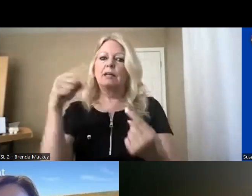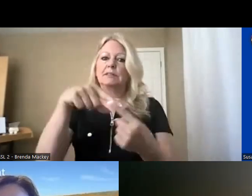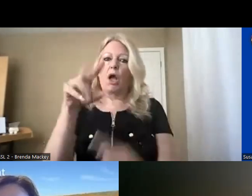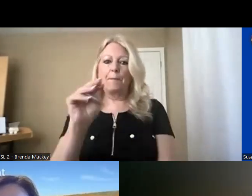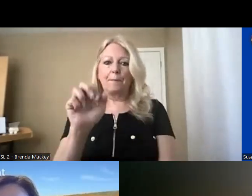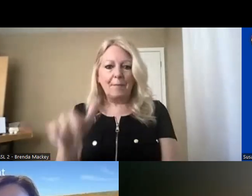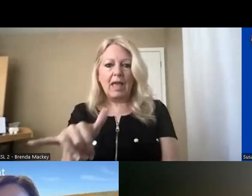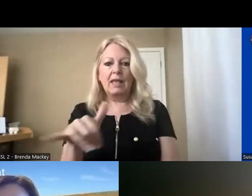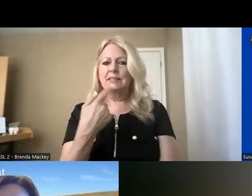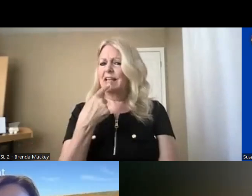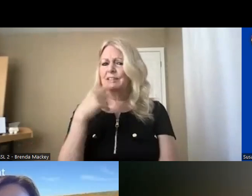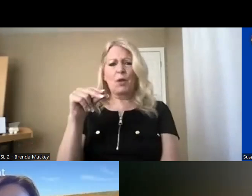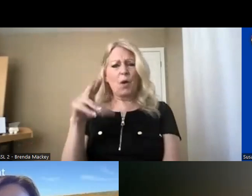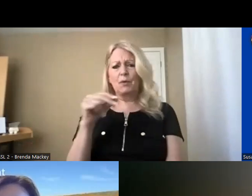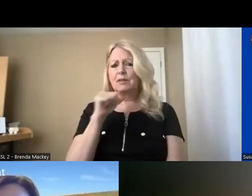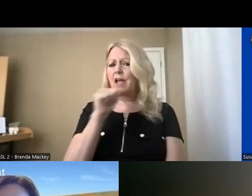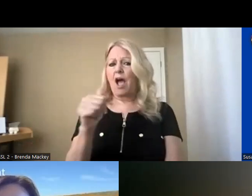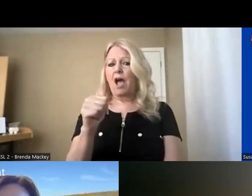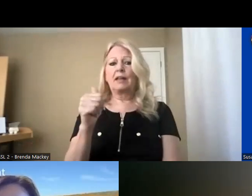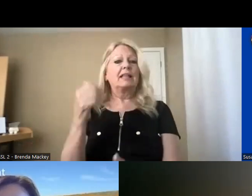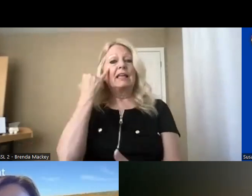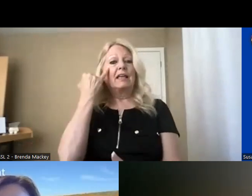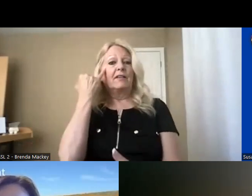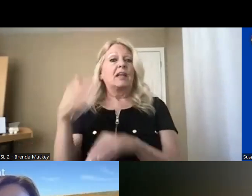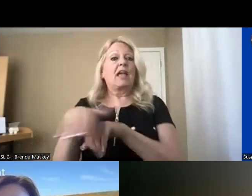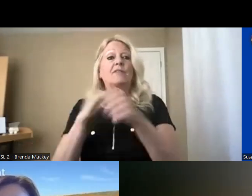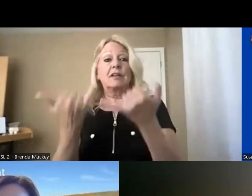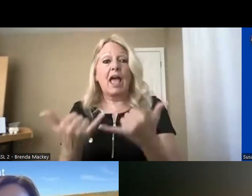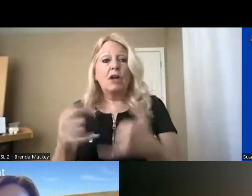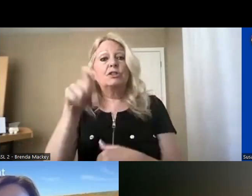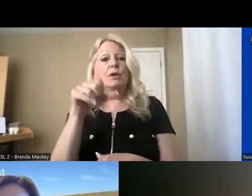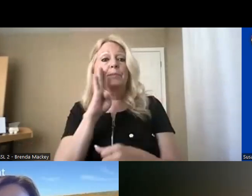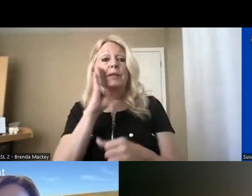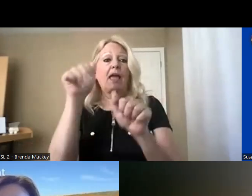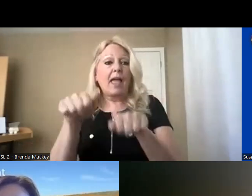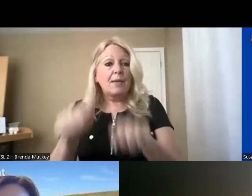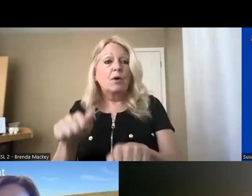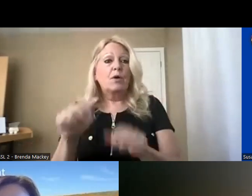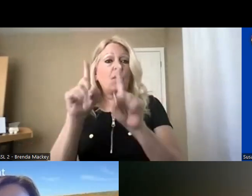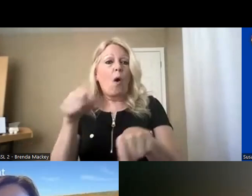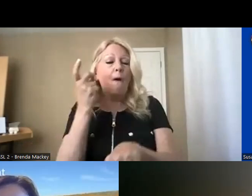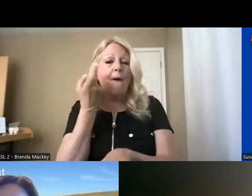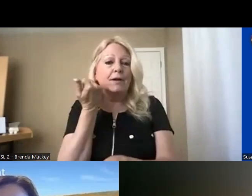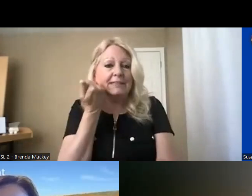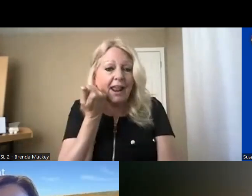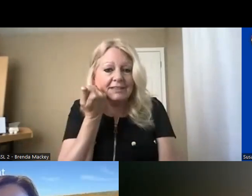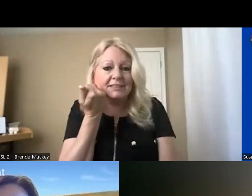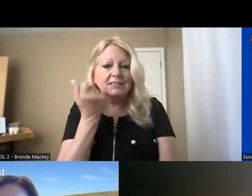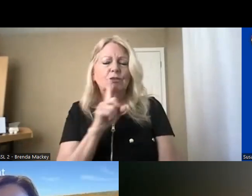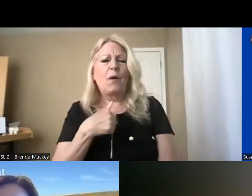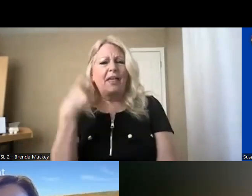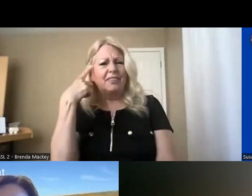that's true. I said, if she's covered now, you should be able to get her a dentist. And so I just, I think we need